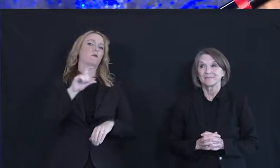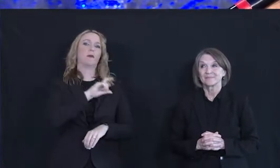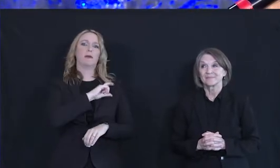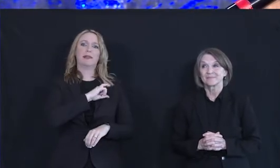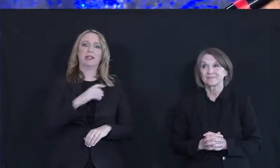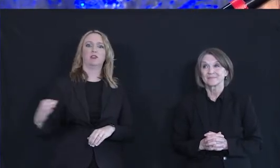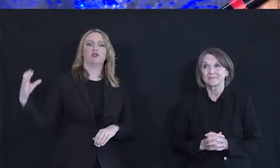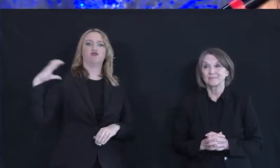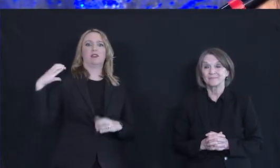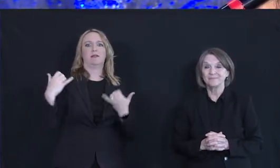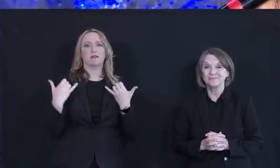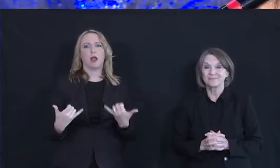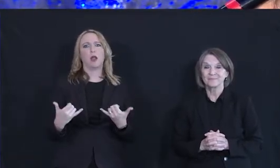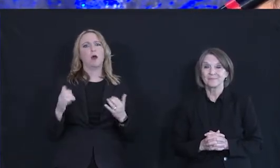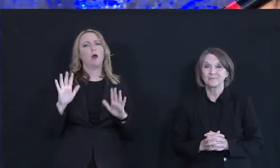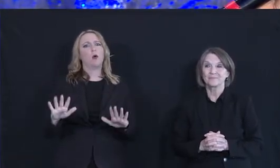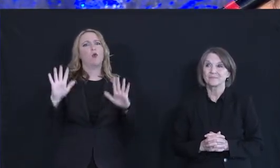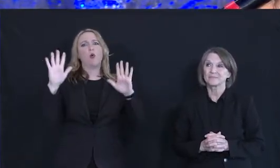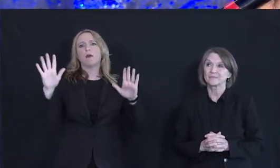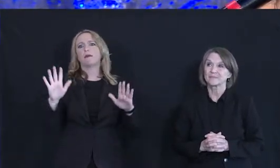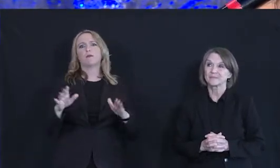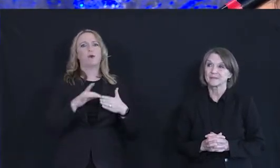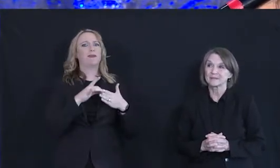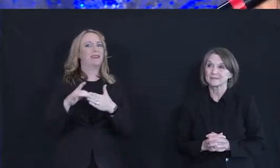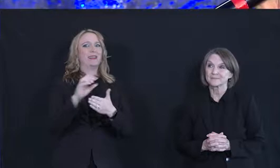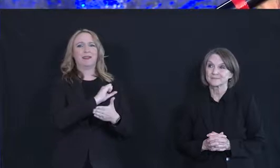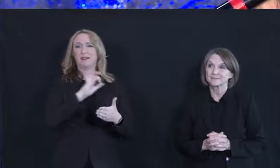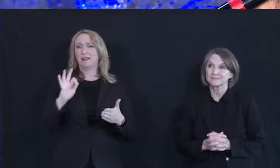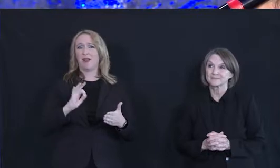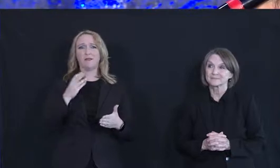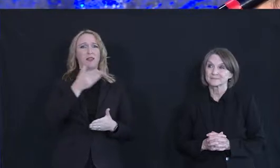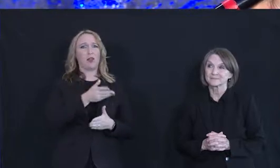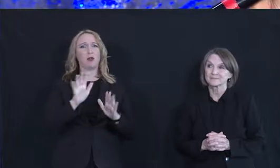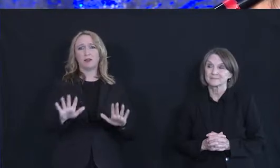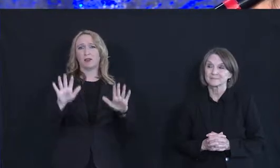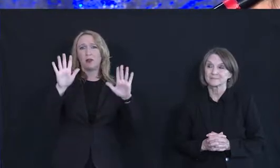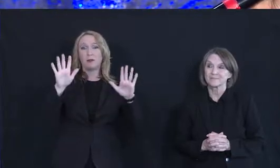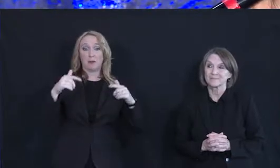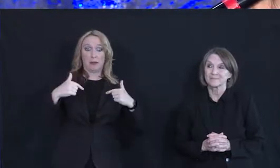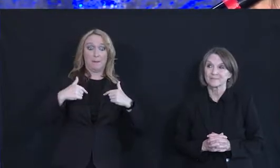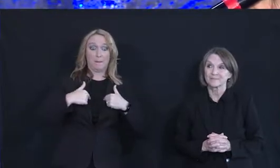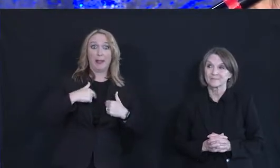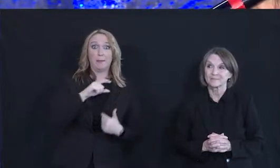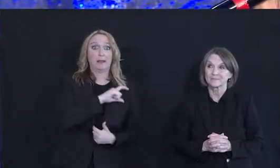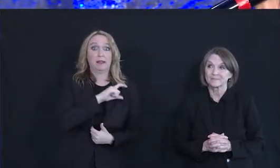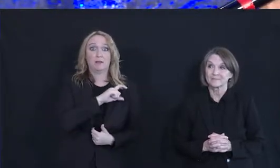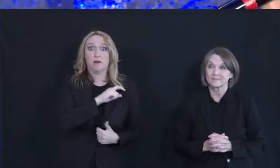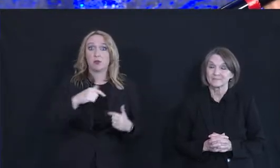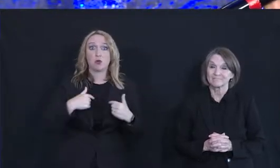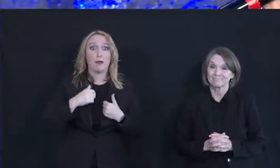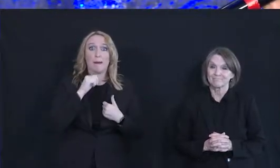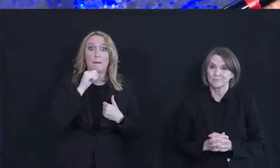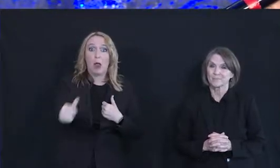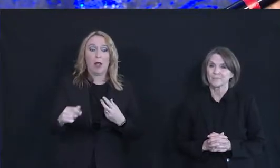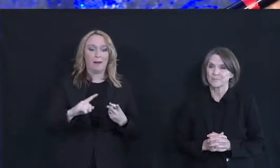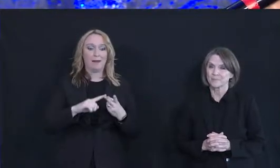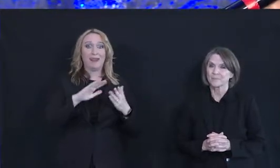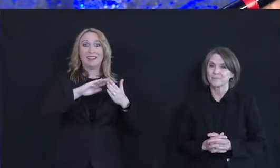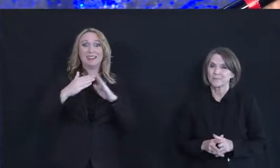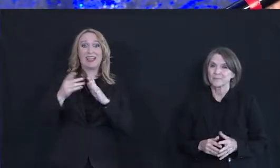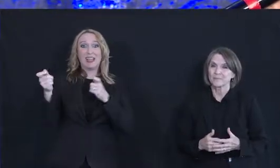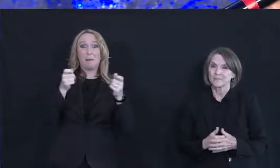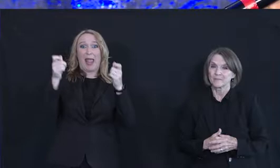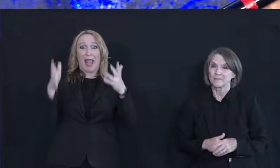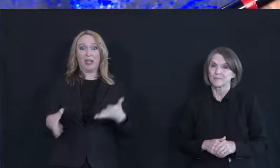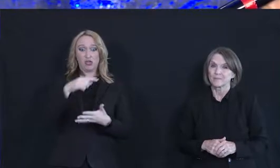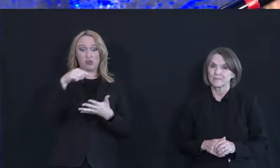I think he has an excellent Command Staff and the right culture is built here look I'm not a law enforcement officer right neither are city manager so our job is